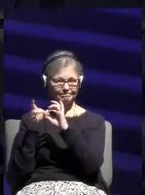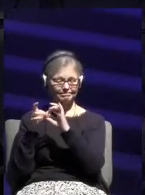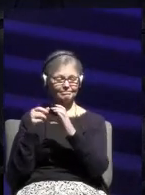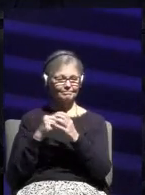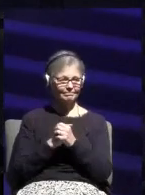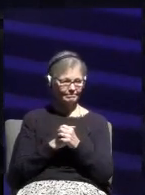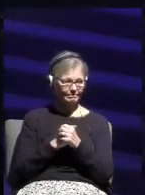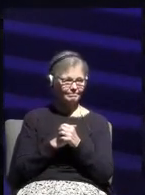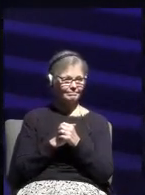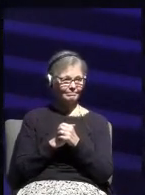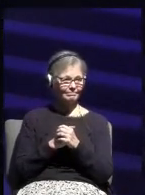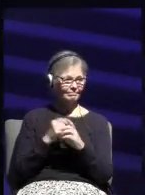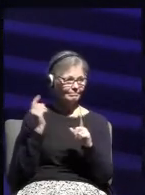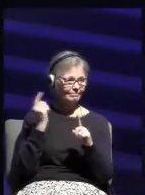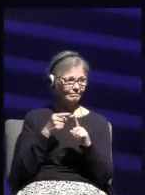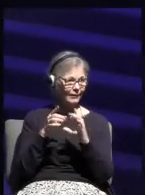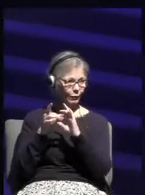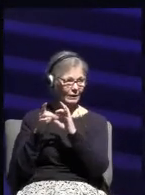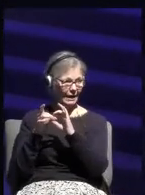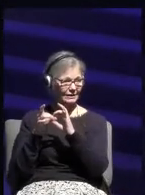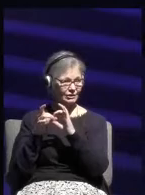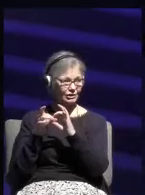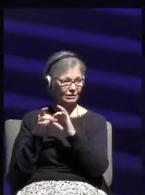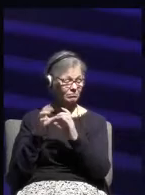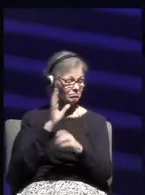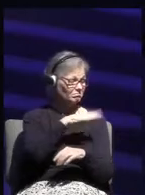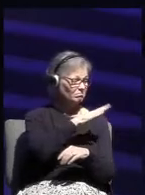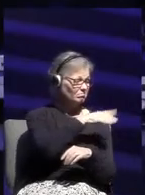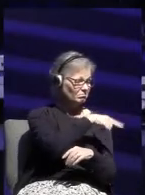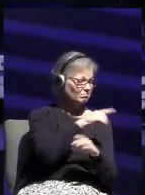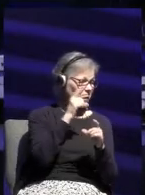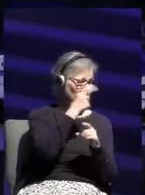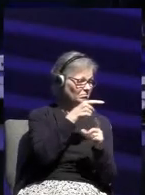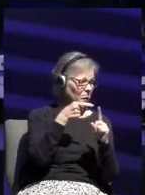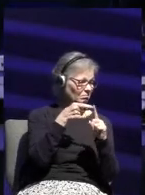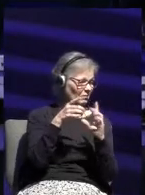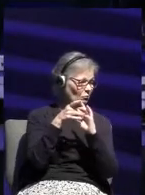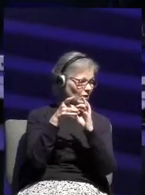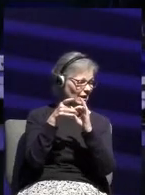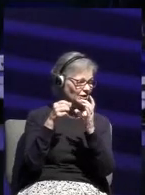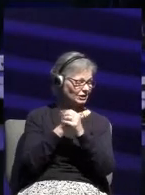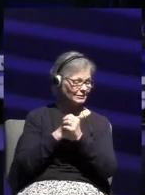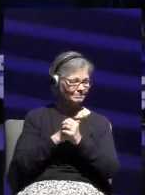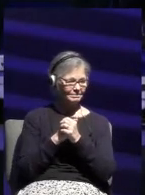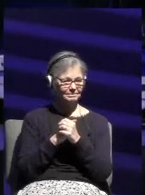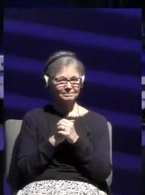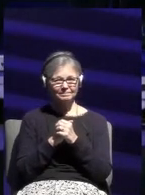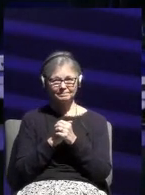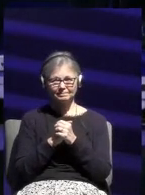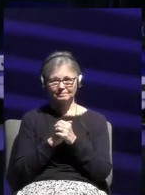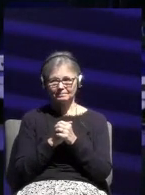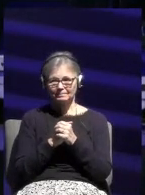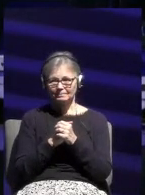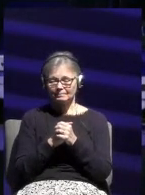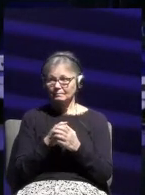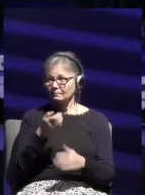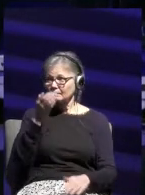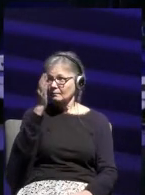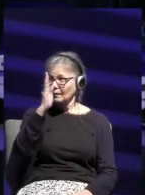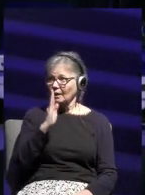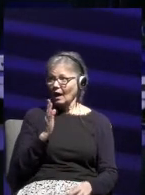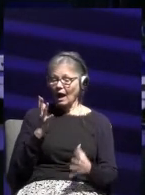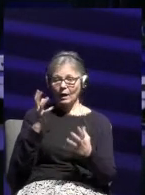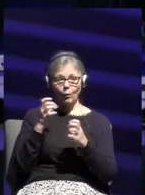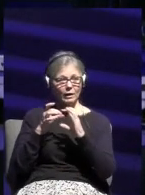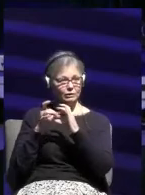It's all about relationship. Turn to your neighbor and say, it's about relationship. And God wants a